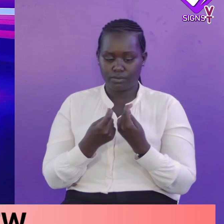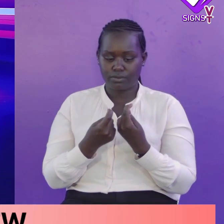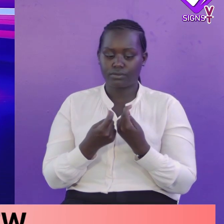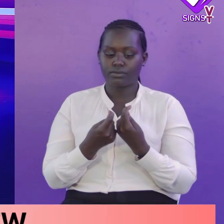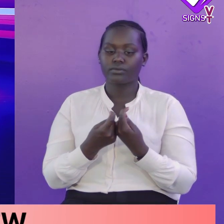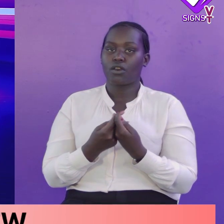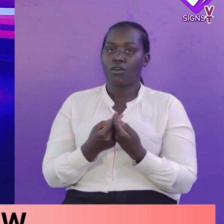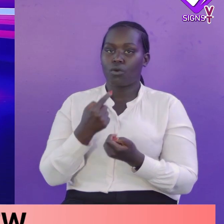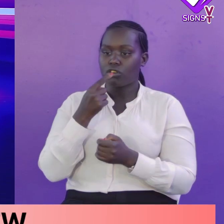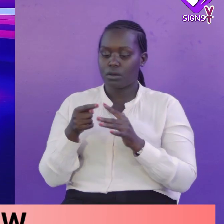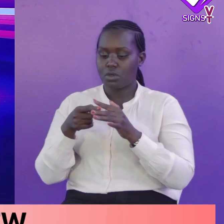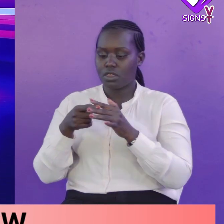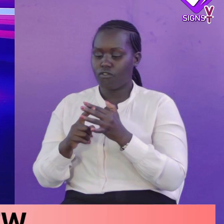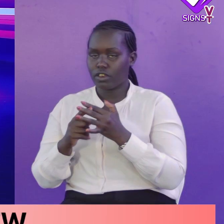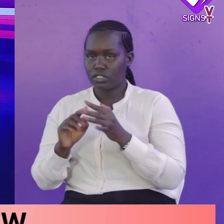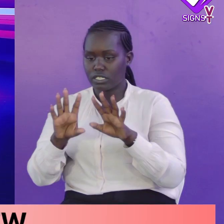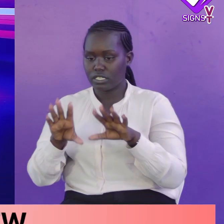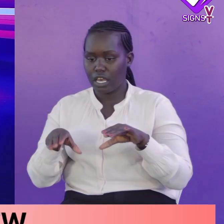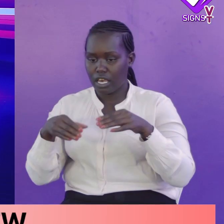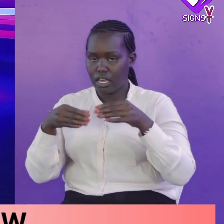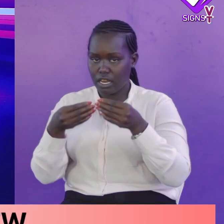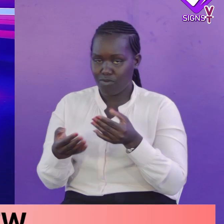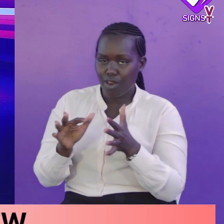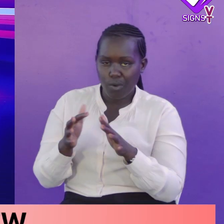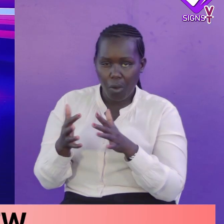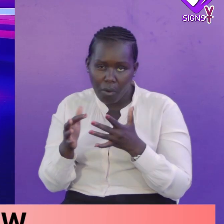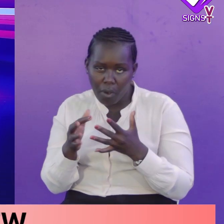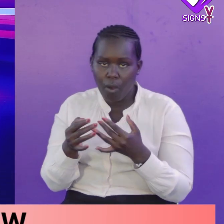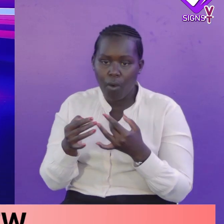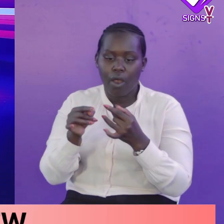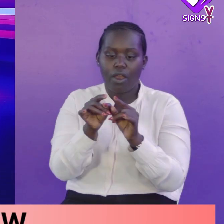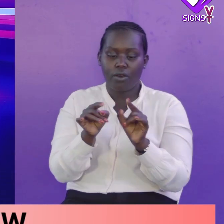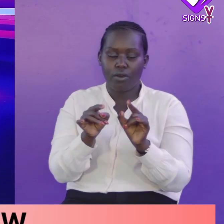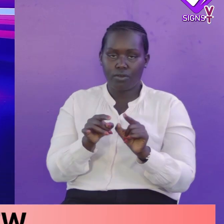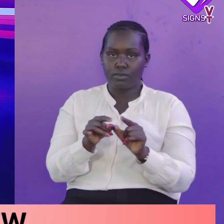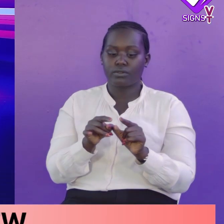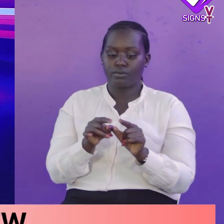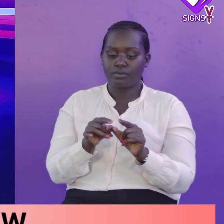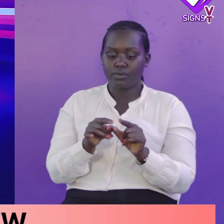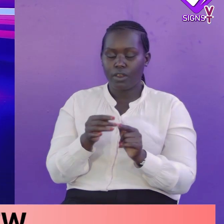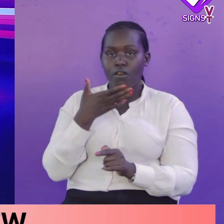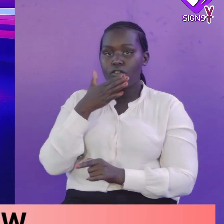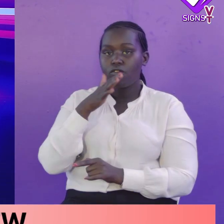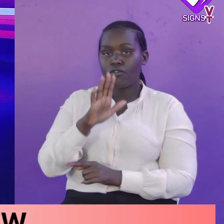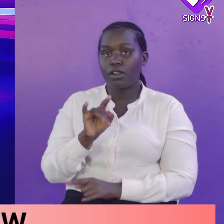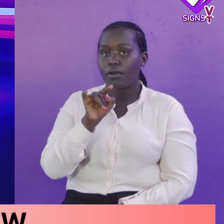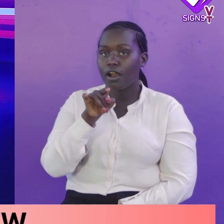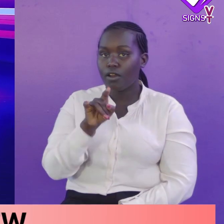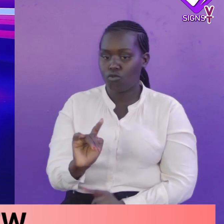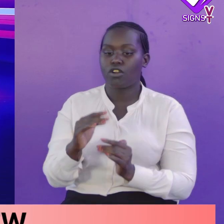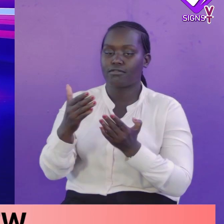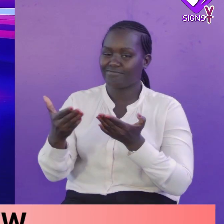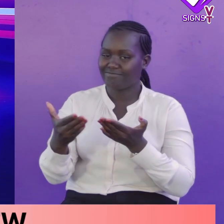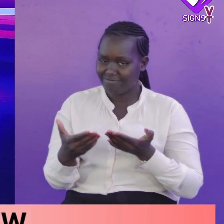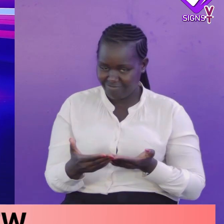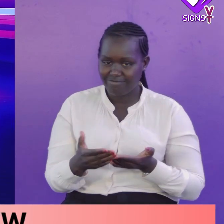mention the fixtures and give our predictions. And of course, your feedback is welcomed.